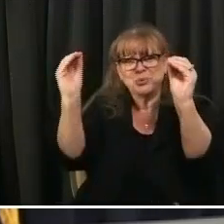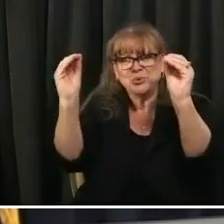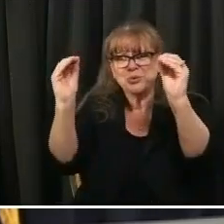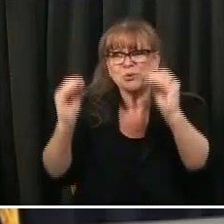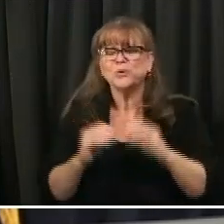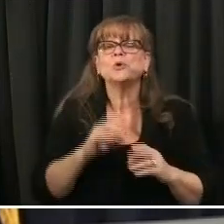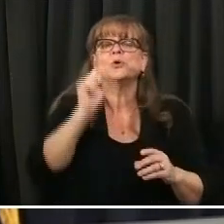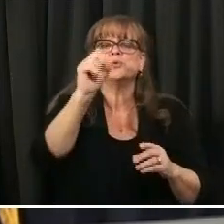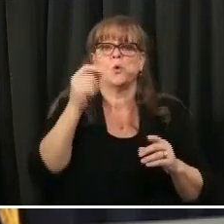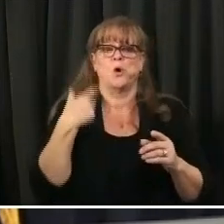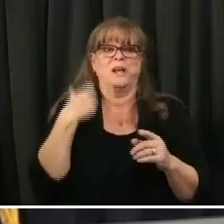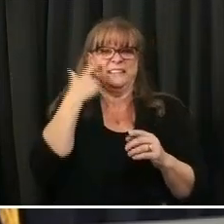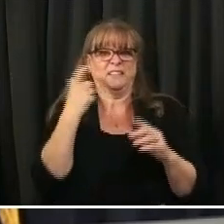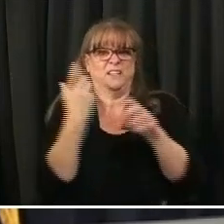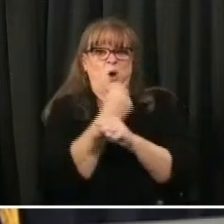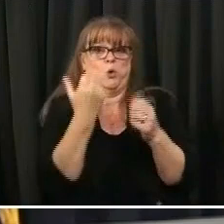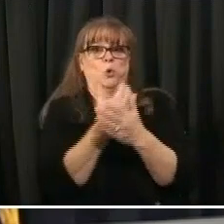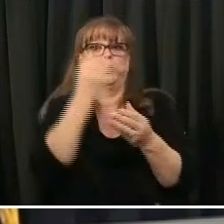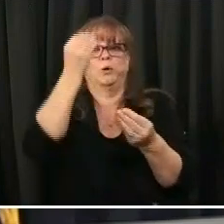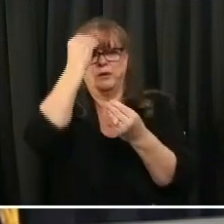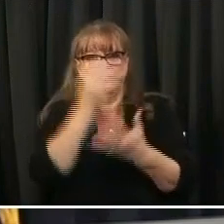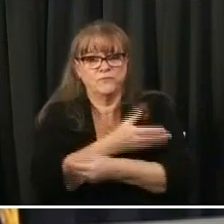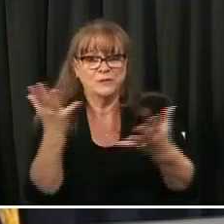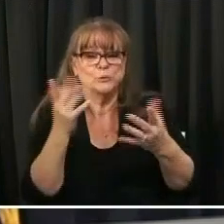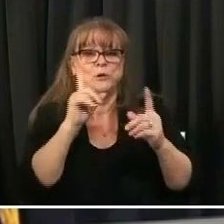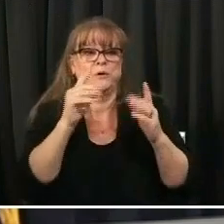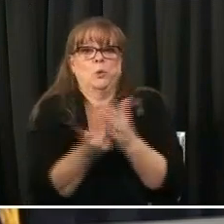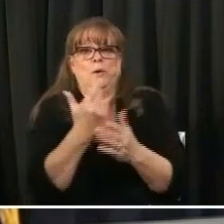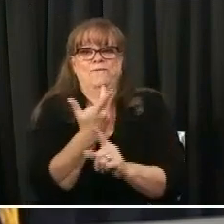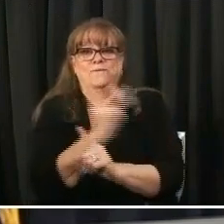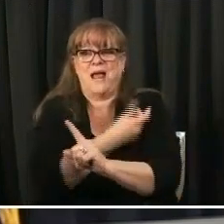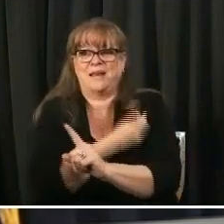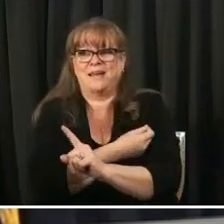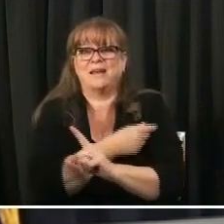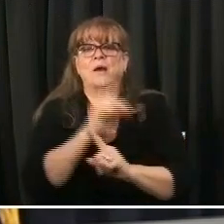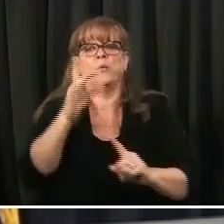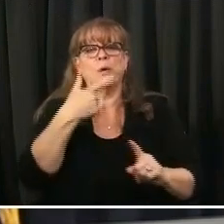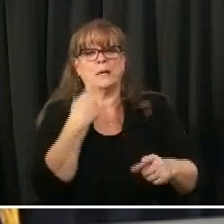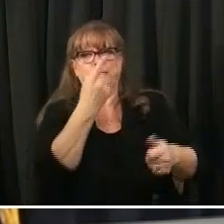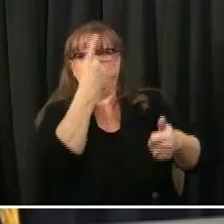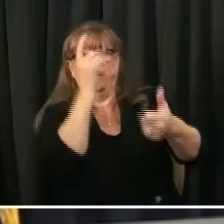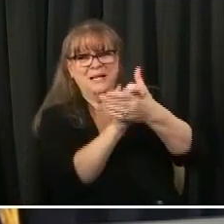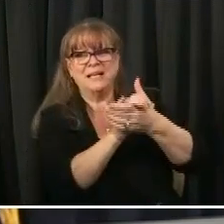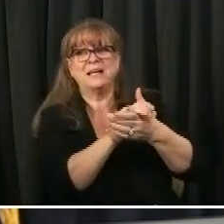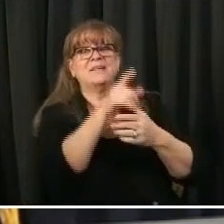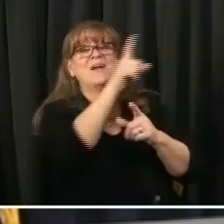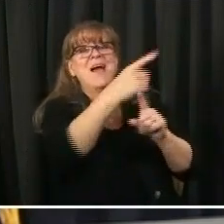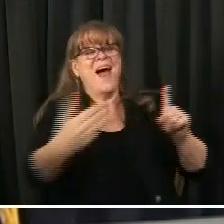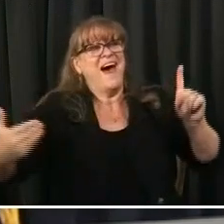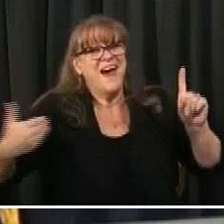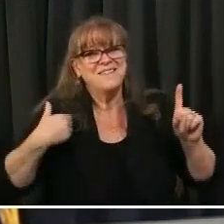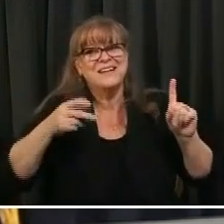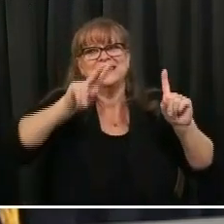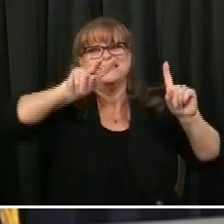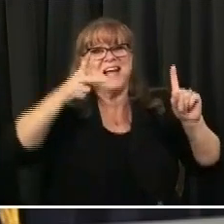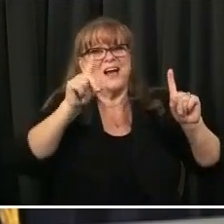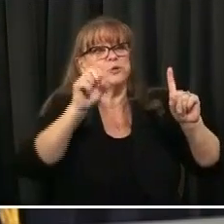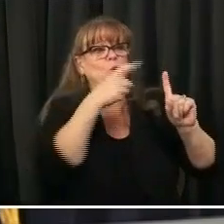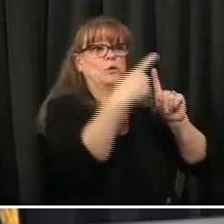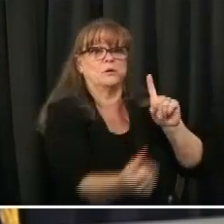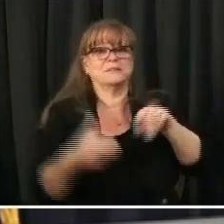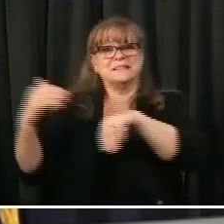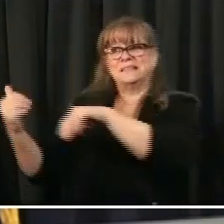that. We were led to believe just a few days ago the federal government was going to release their stockpile of second doses. That would have equated to about